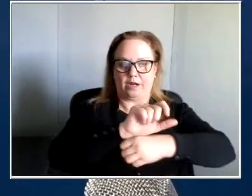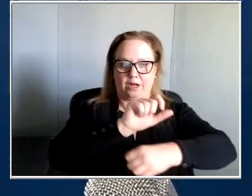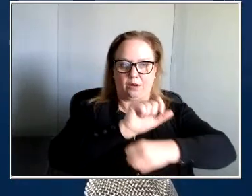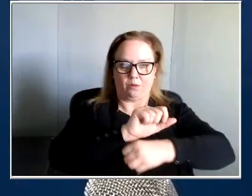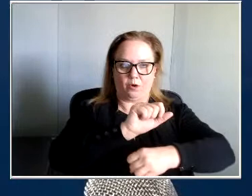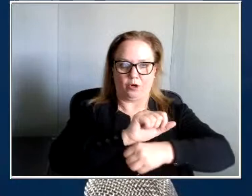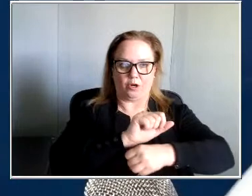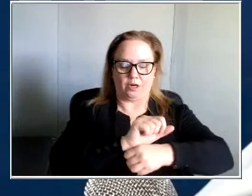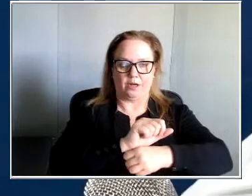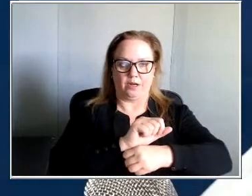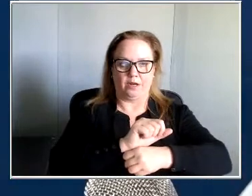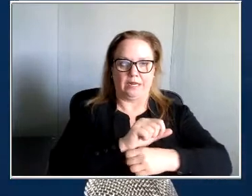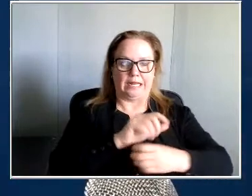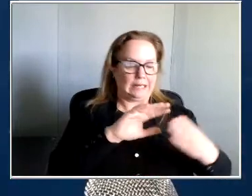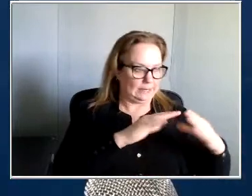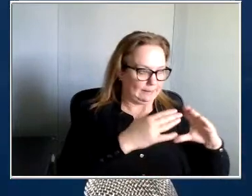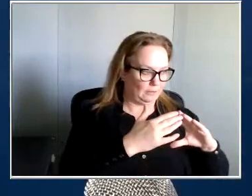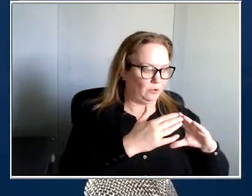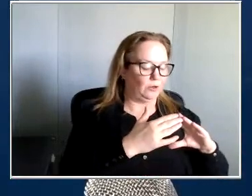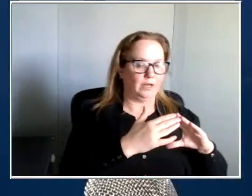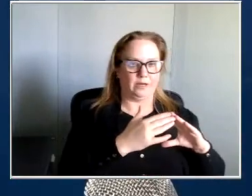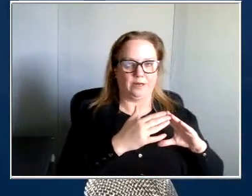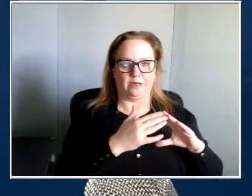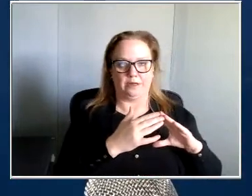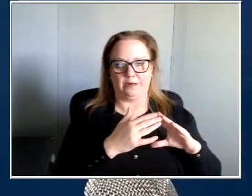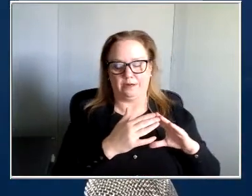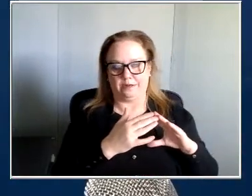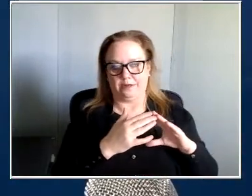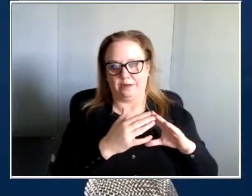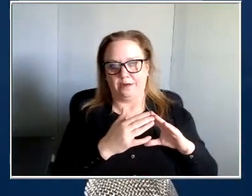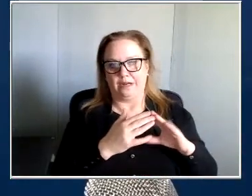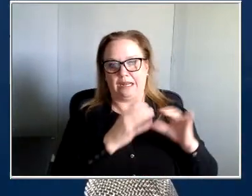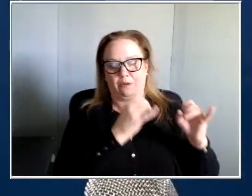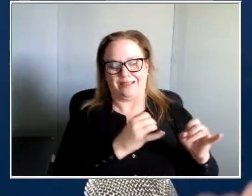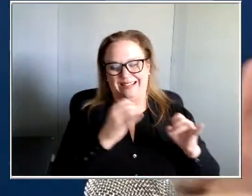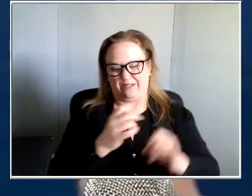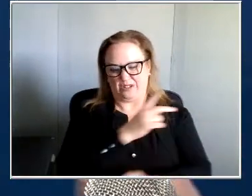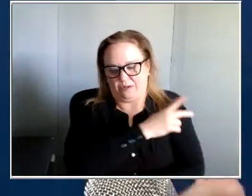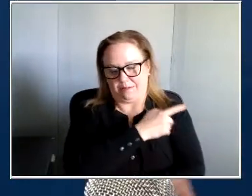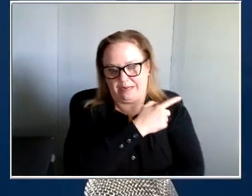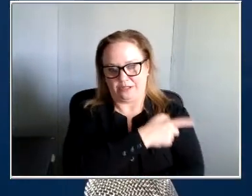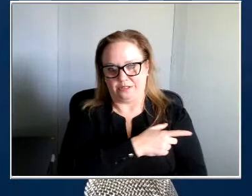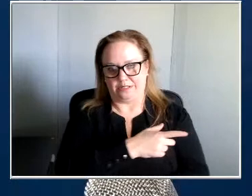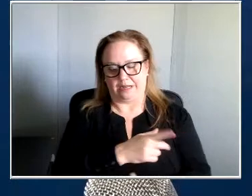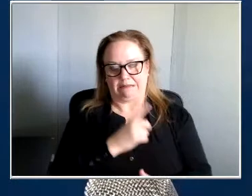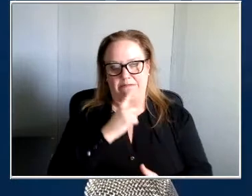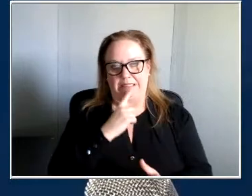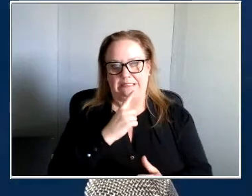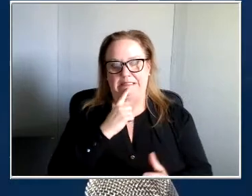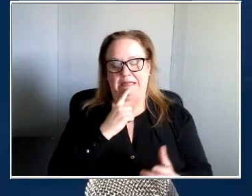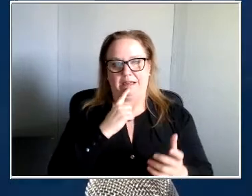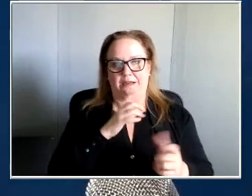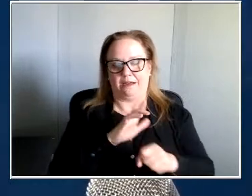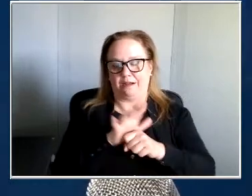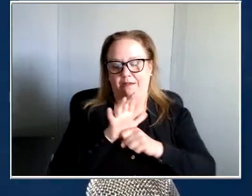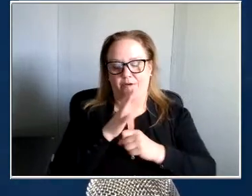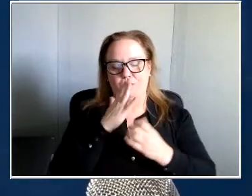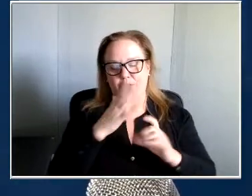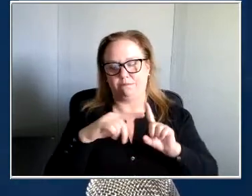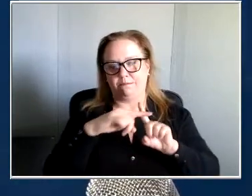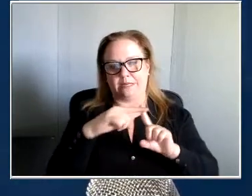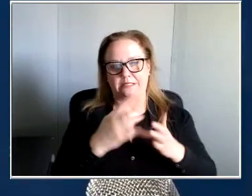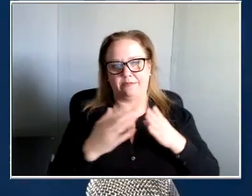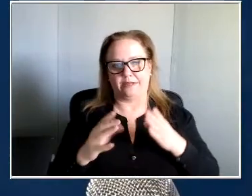do, both in our community and with individual patients. I just can't say enough of the good things here for both